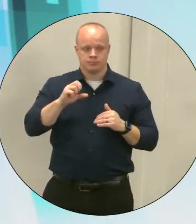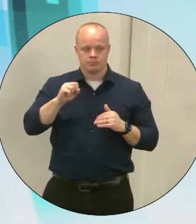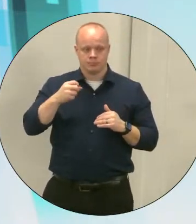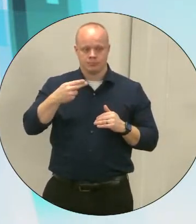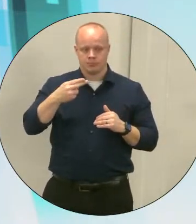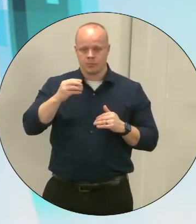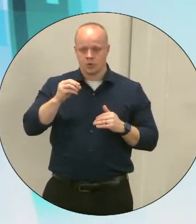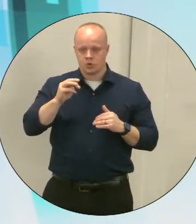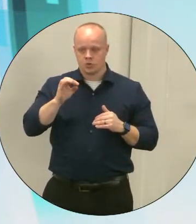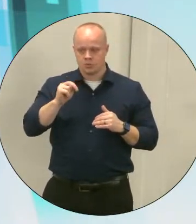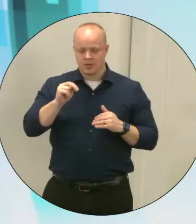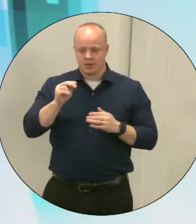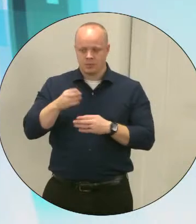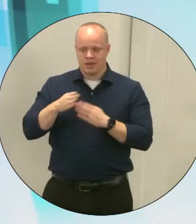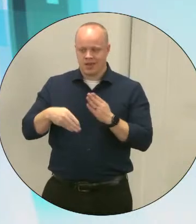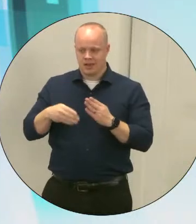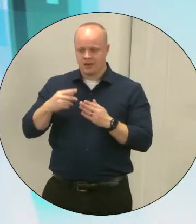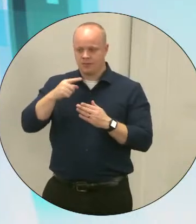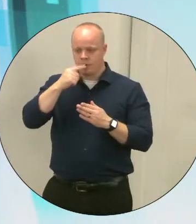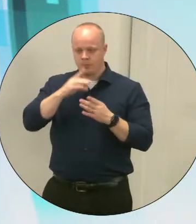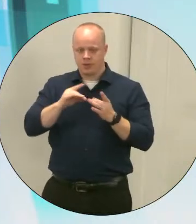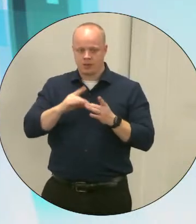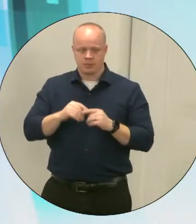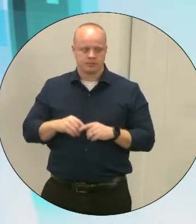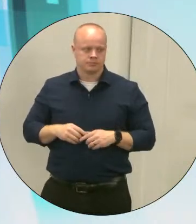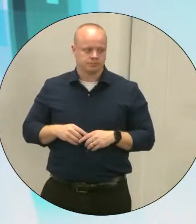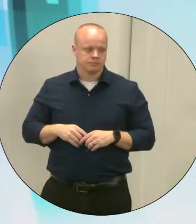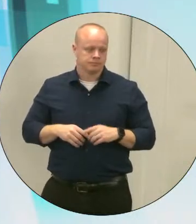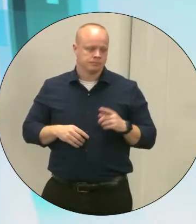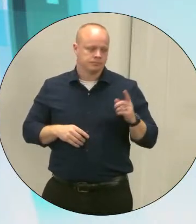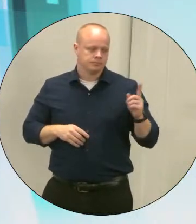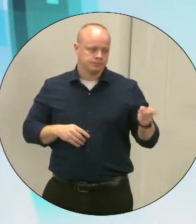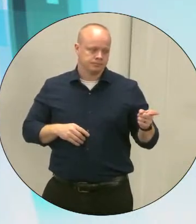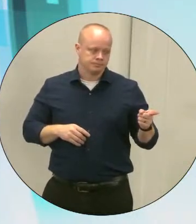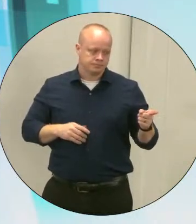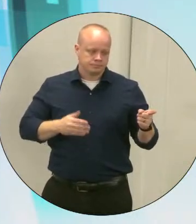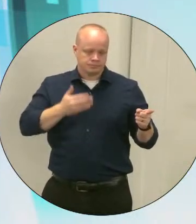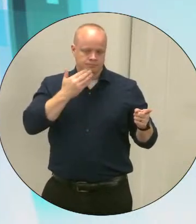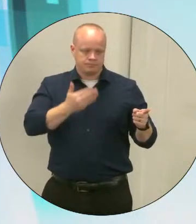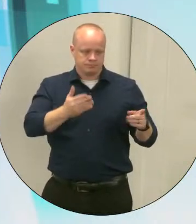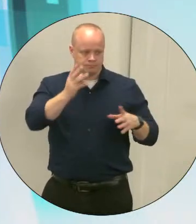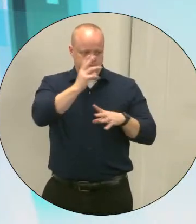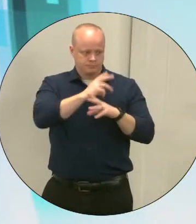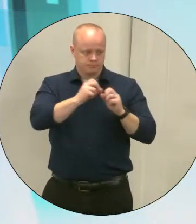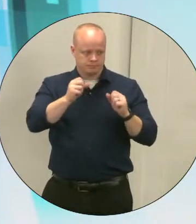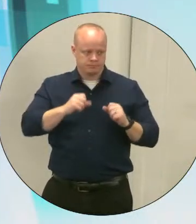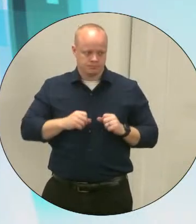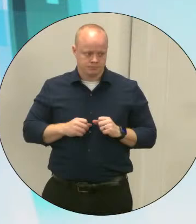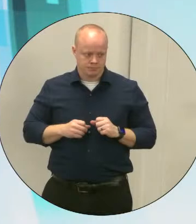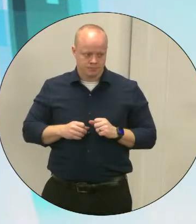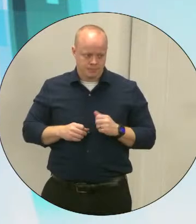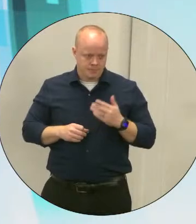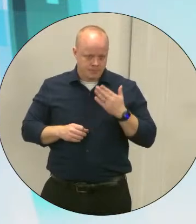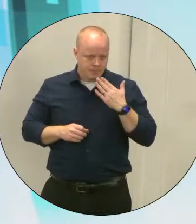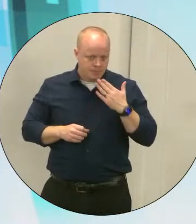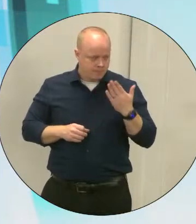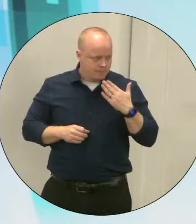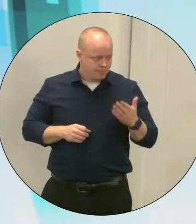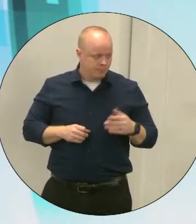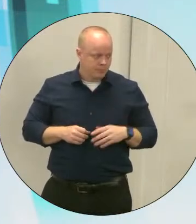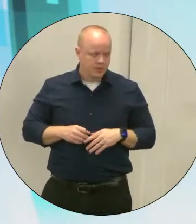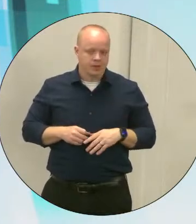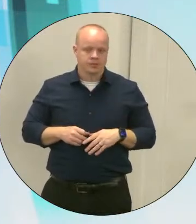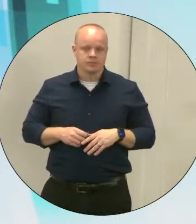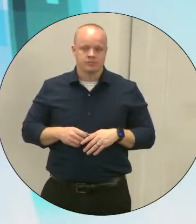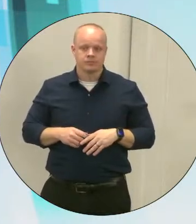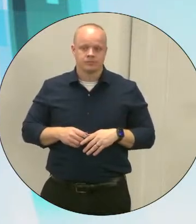end our public comment. Mr. Frazee, please begin. Thank you, Madam President. I'm sorry, Moen. Thank you.